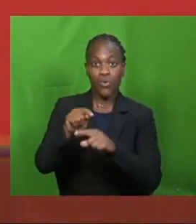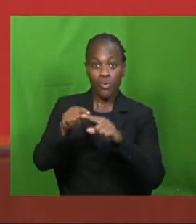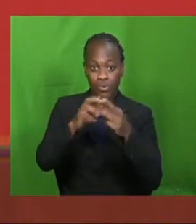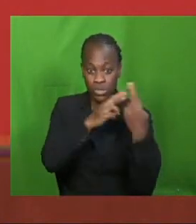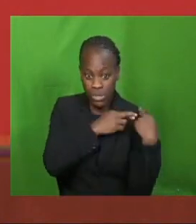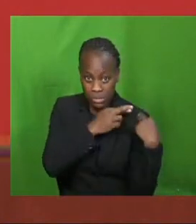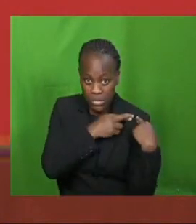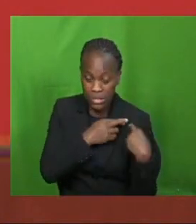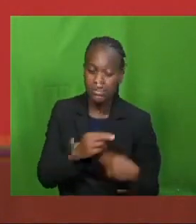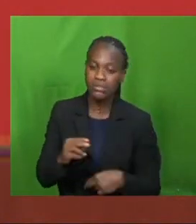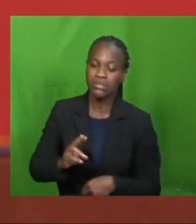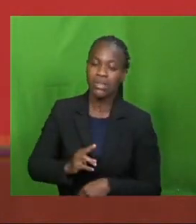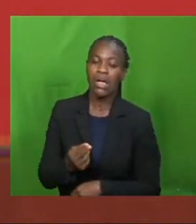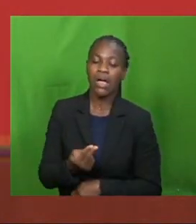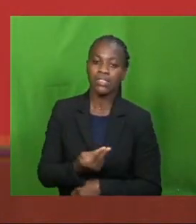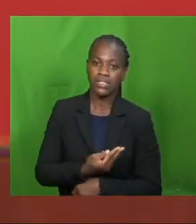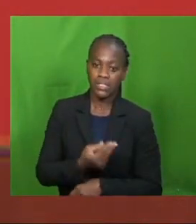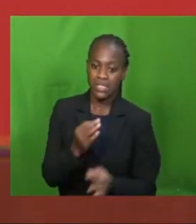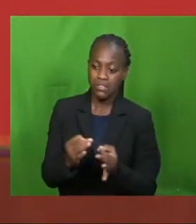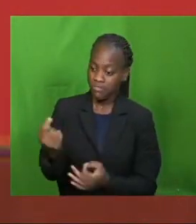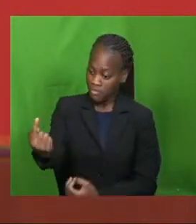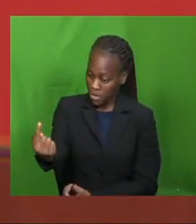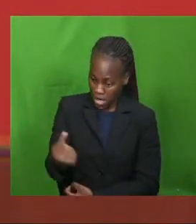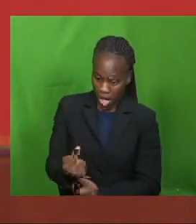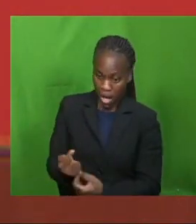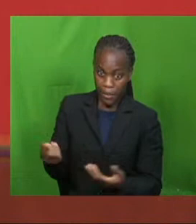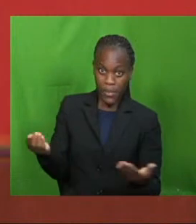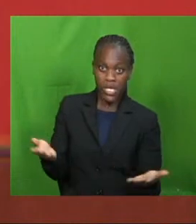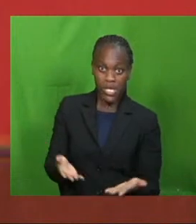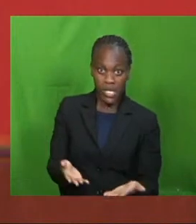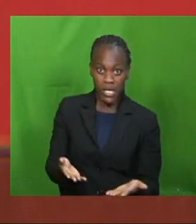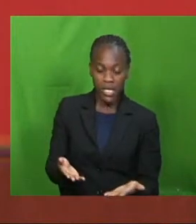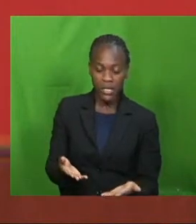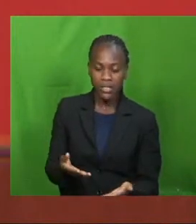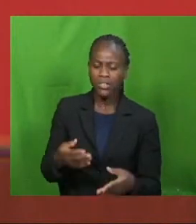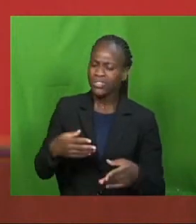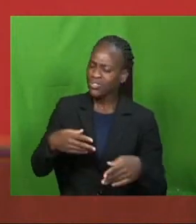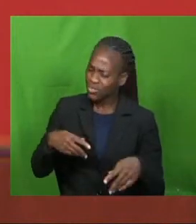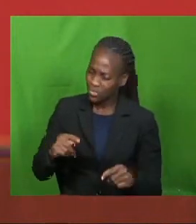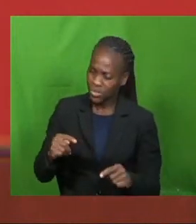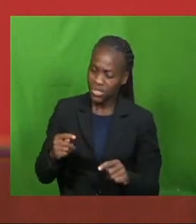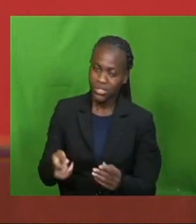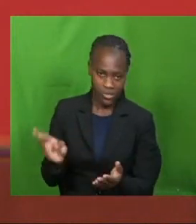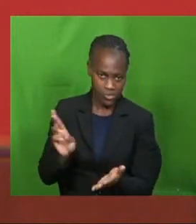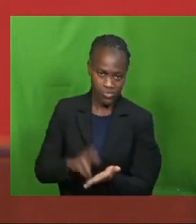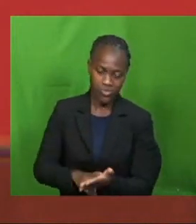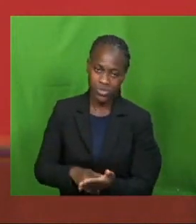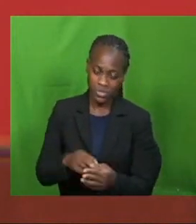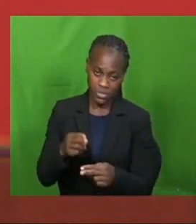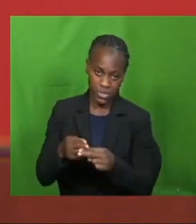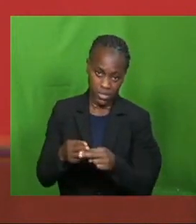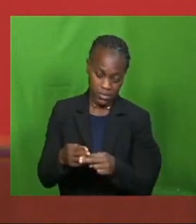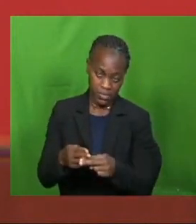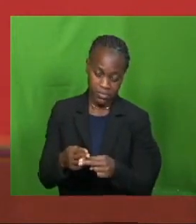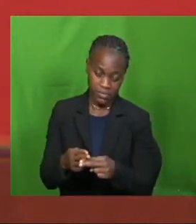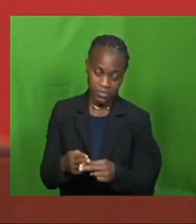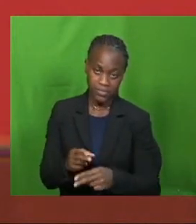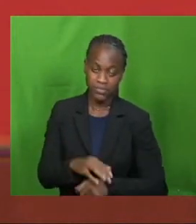come, please make it a point to register your presence.